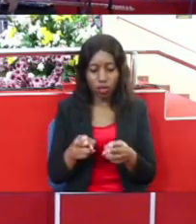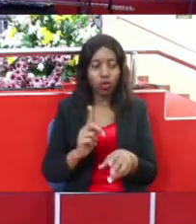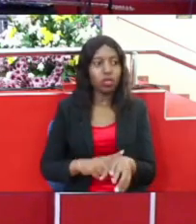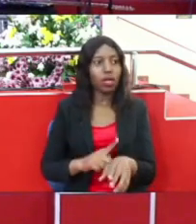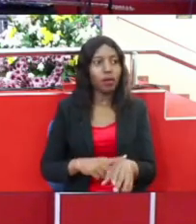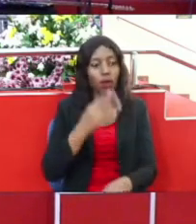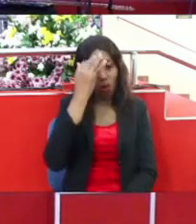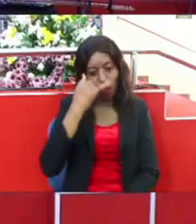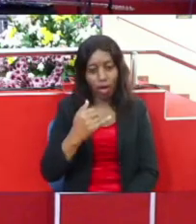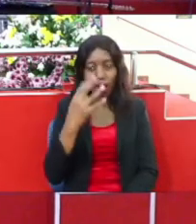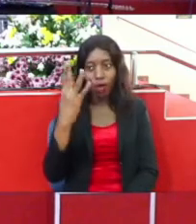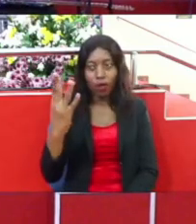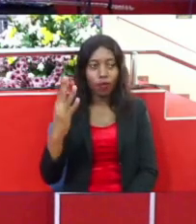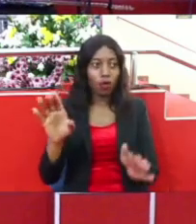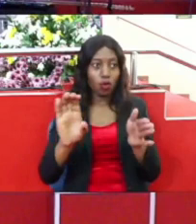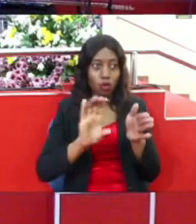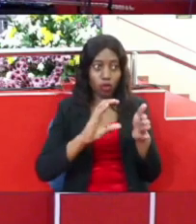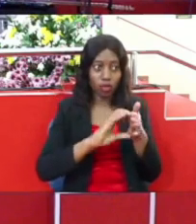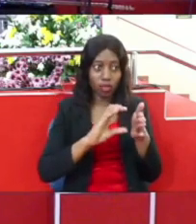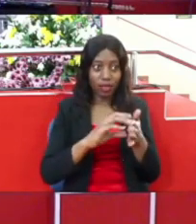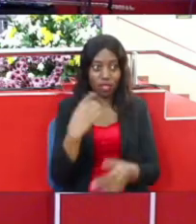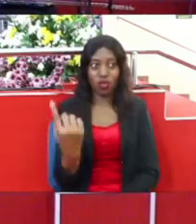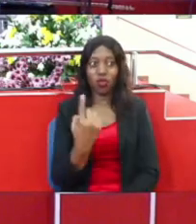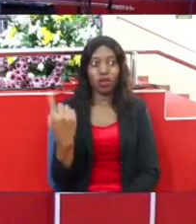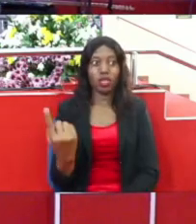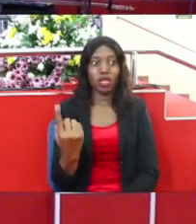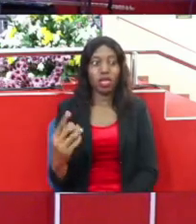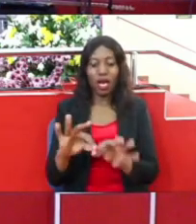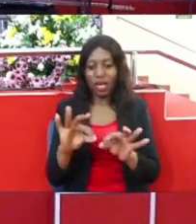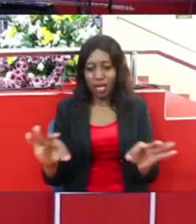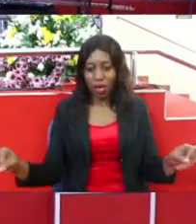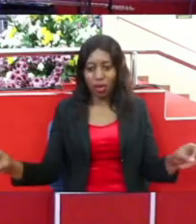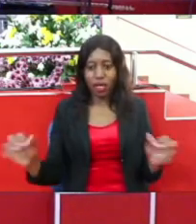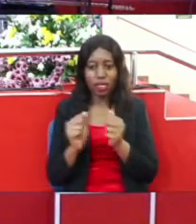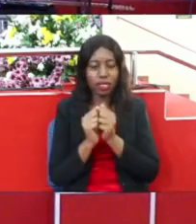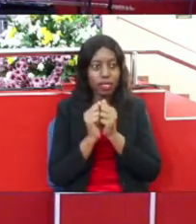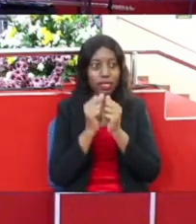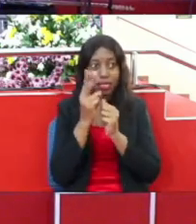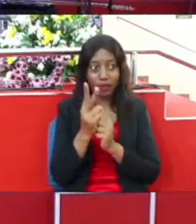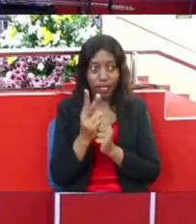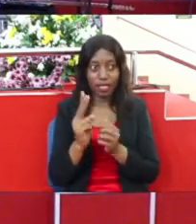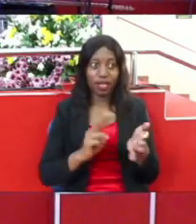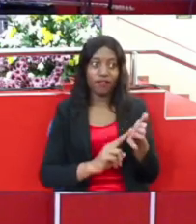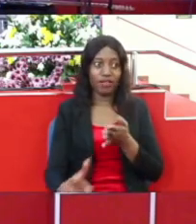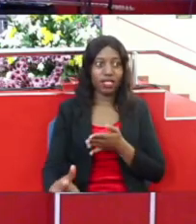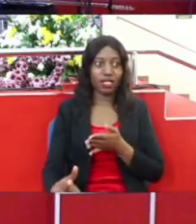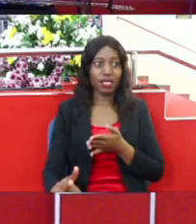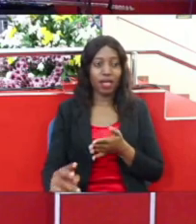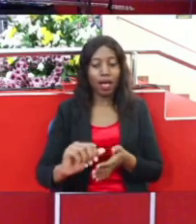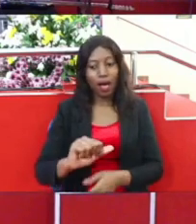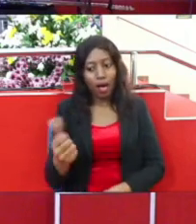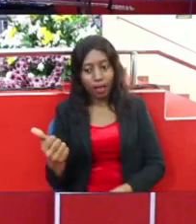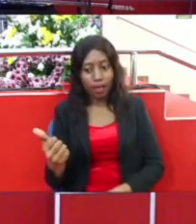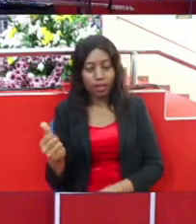Jonah. Pana sura 4 pekee. The longest is 17 verses. Ile ambayo ni refu zaidi na mistari 17. The others are 10 verses. Hivyo hayo